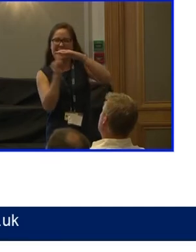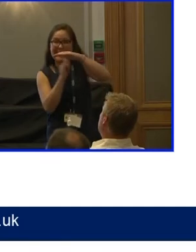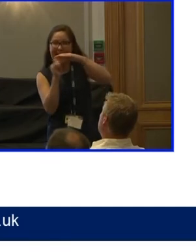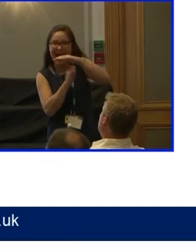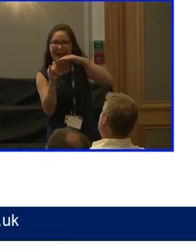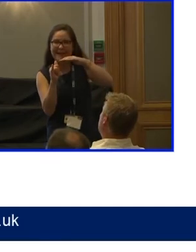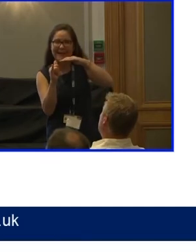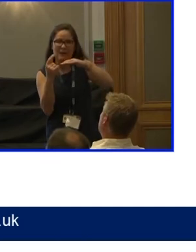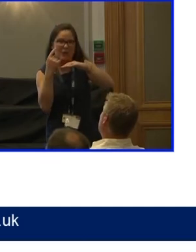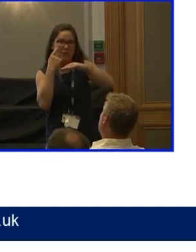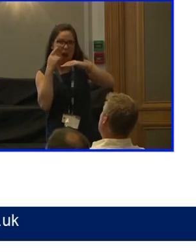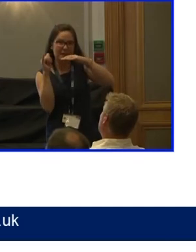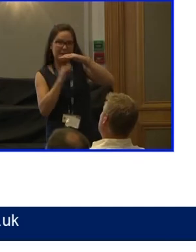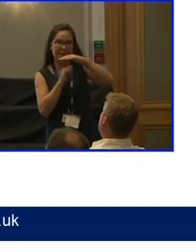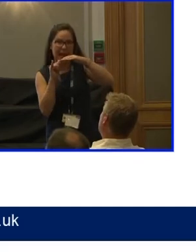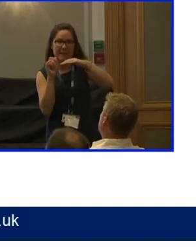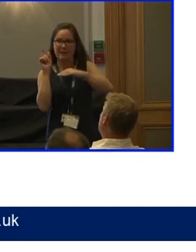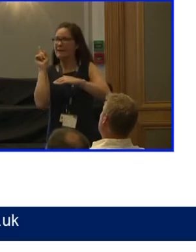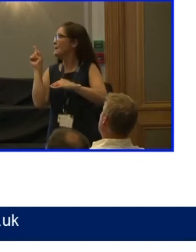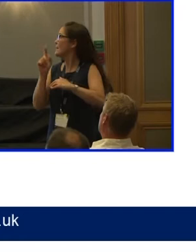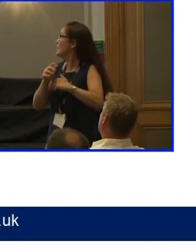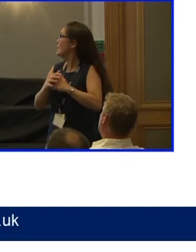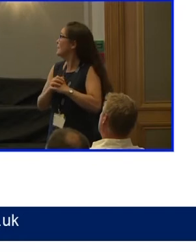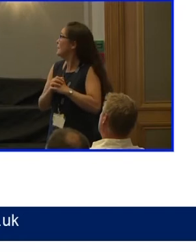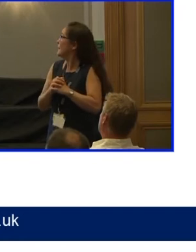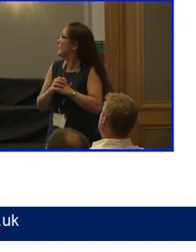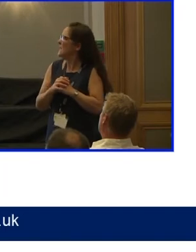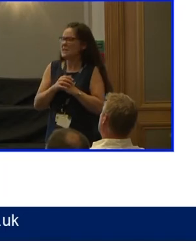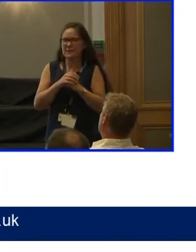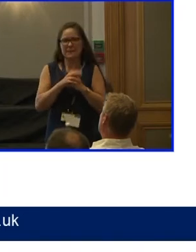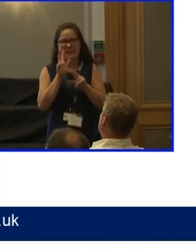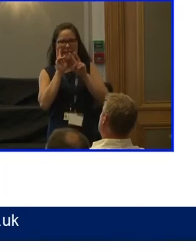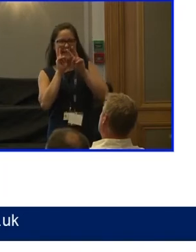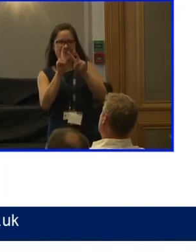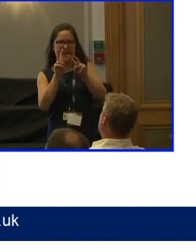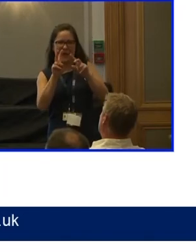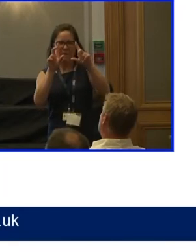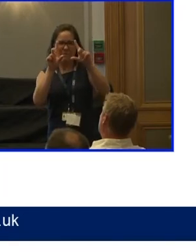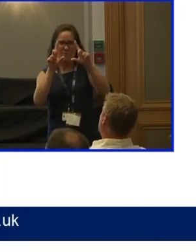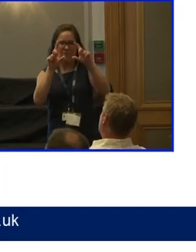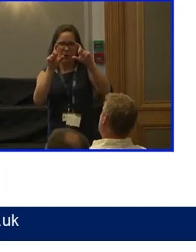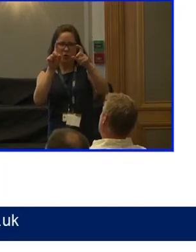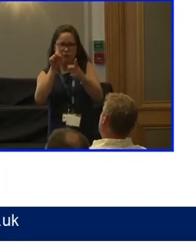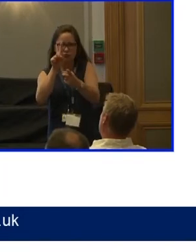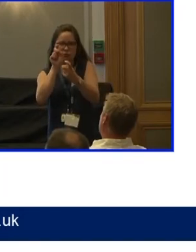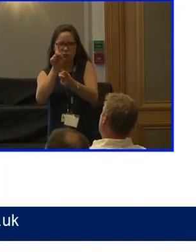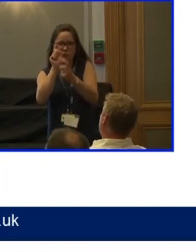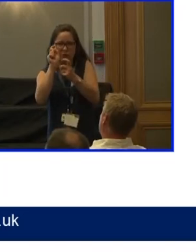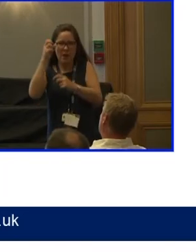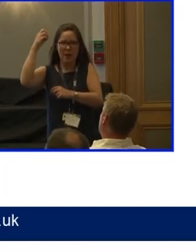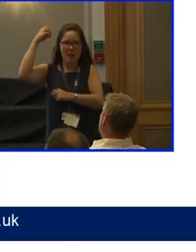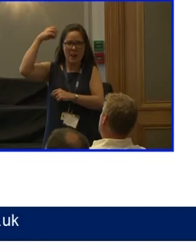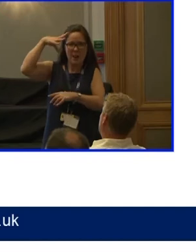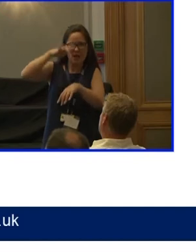AOSLO. And what you're able to see there is individual photoreceptors, so cone photoreceptors or